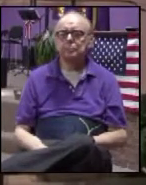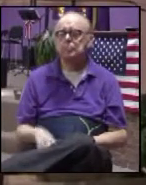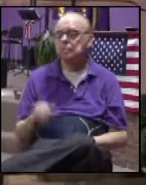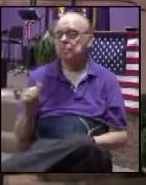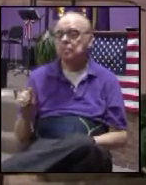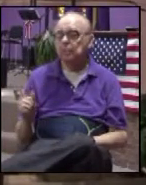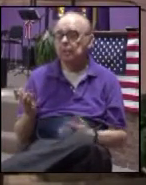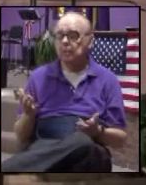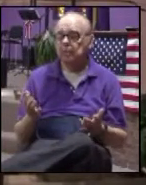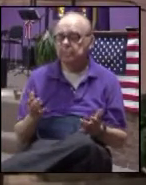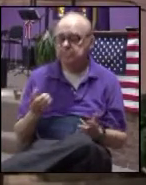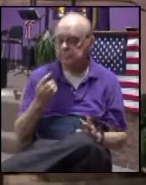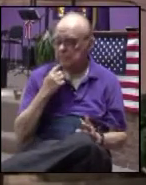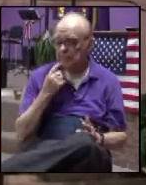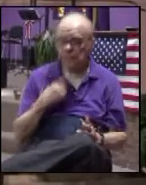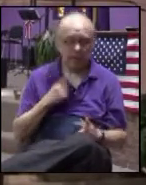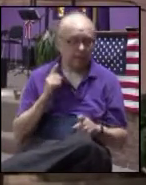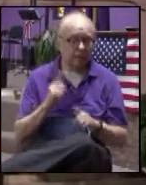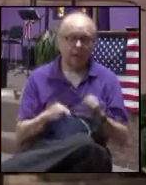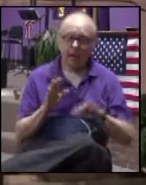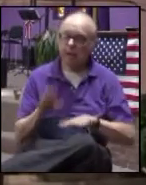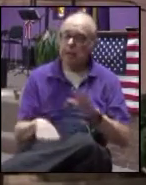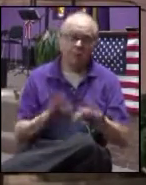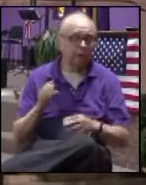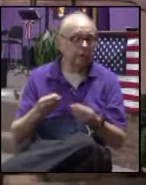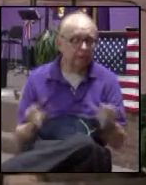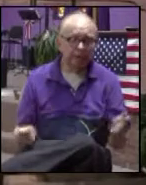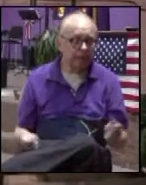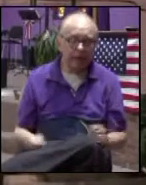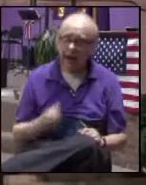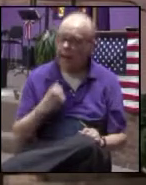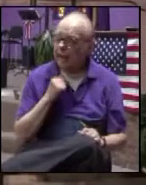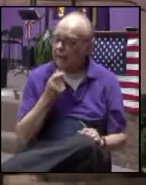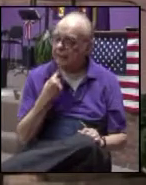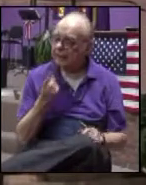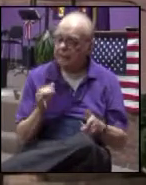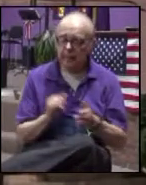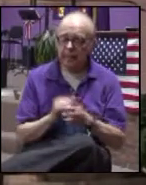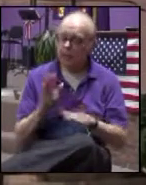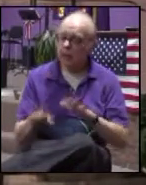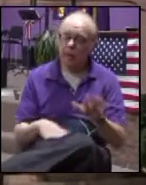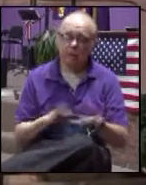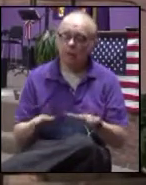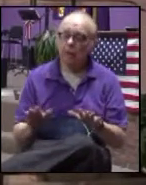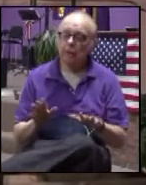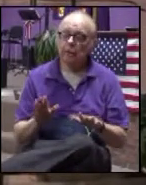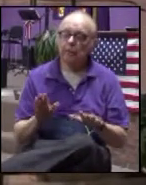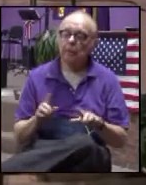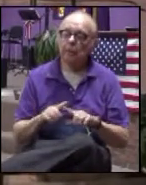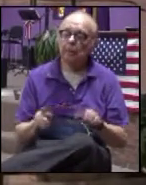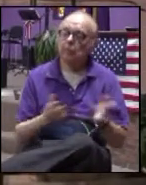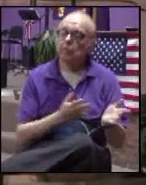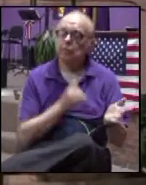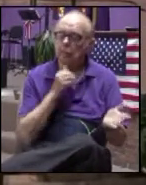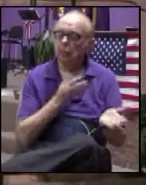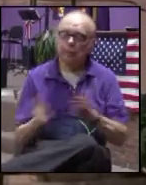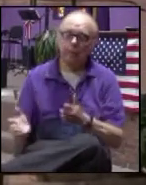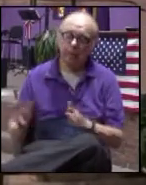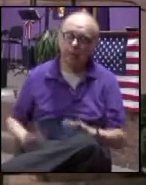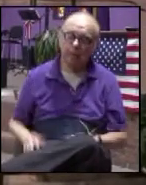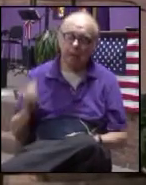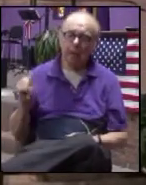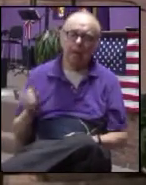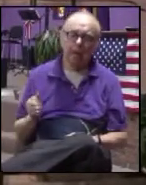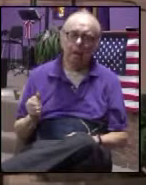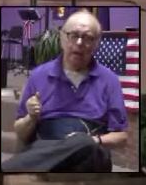And you're telling me I can't walk on your property? No, I'm saying you can walk all you want. I just say don't bring your dog with you. Well, I've got a bag here